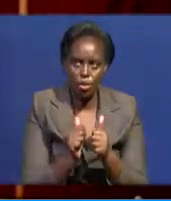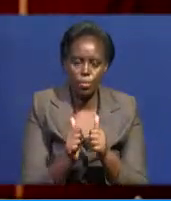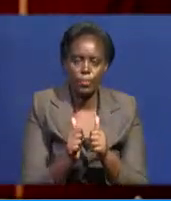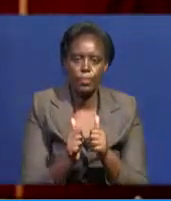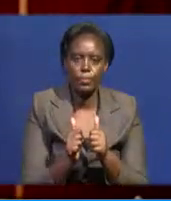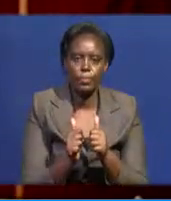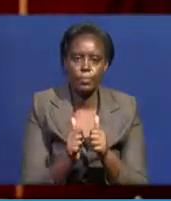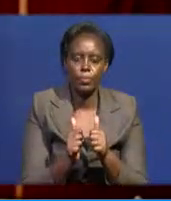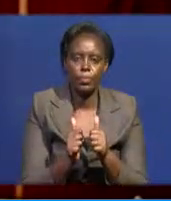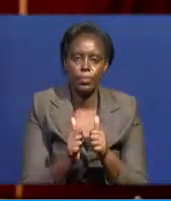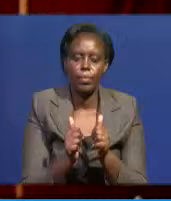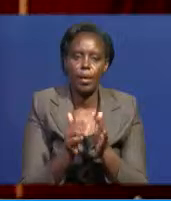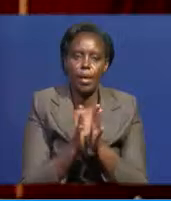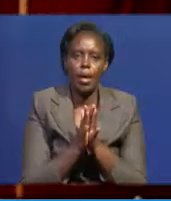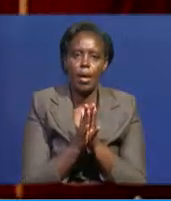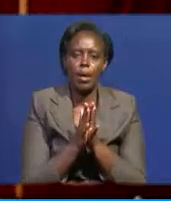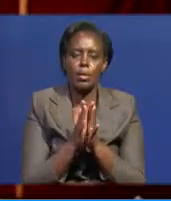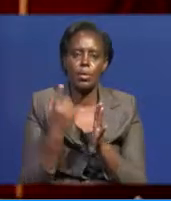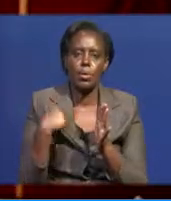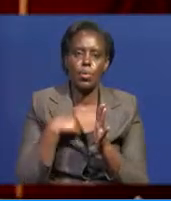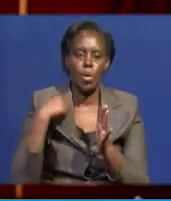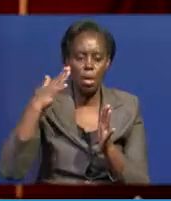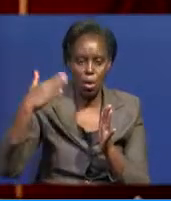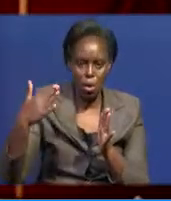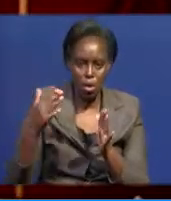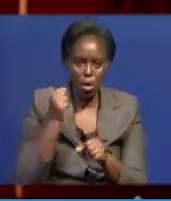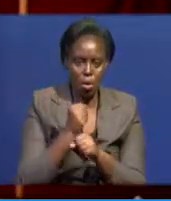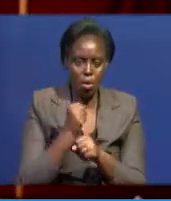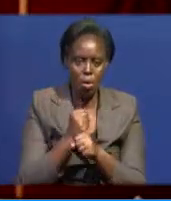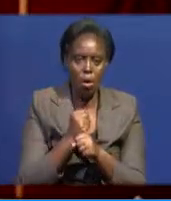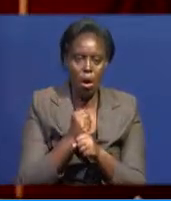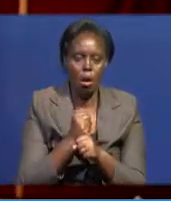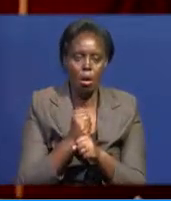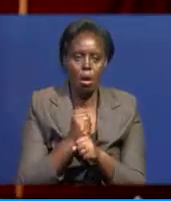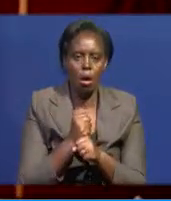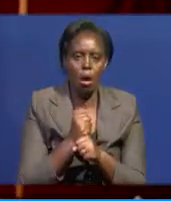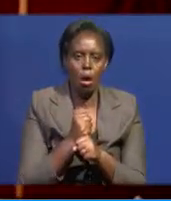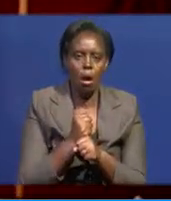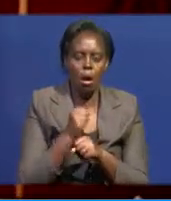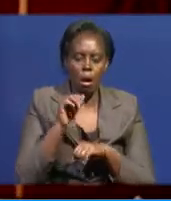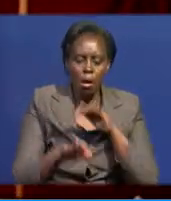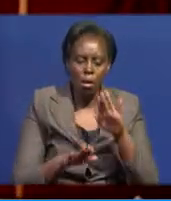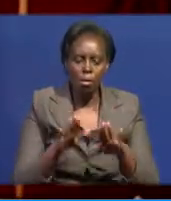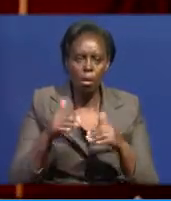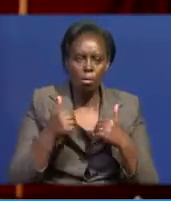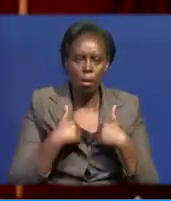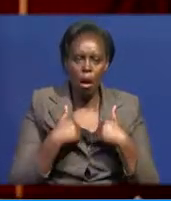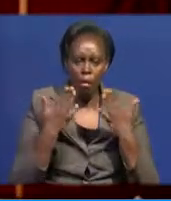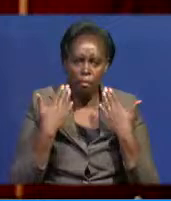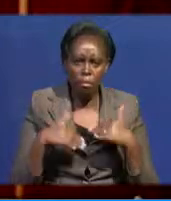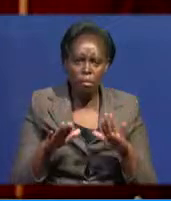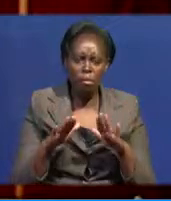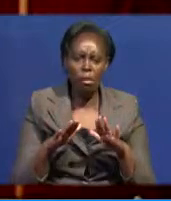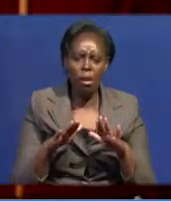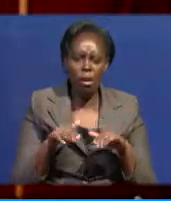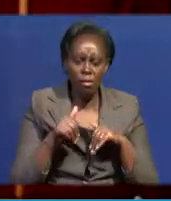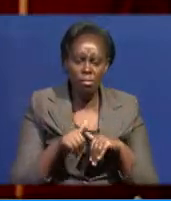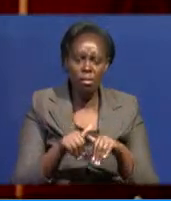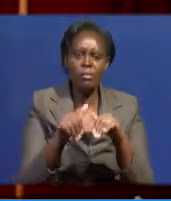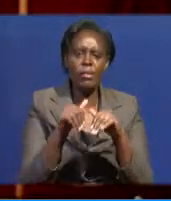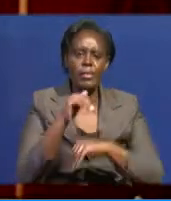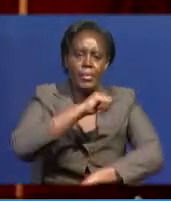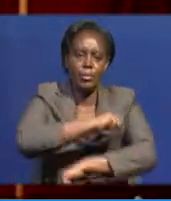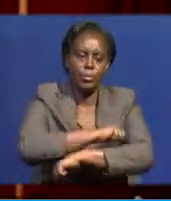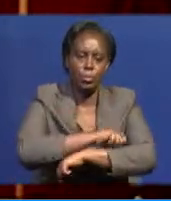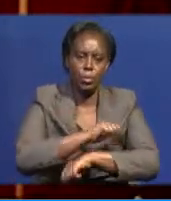activity, and we will endeavor to do our work. A raft of measures has been taken to fast-track the